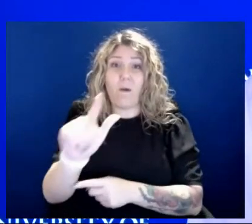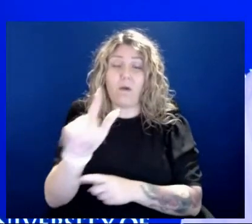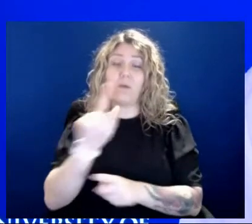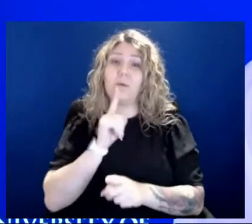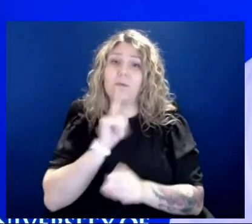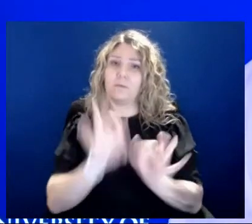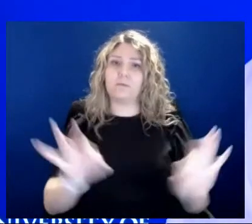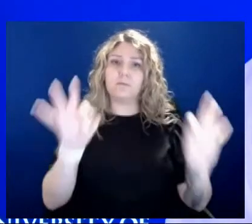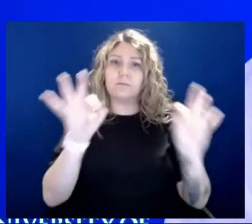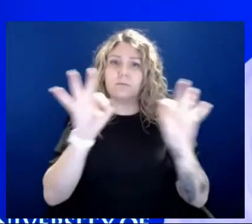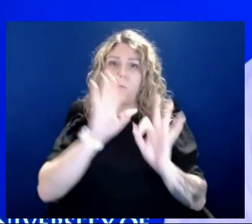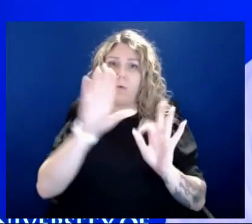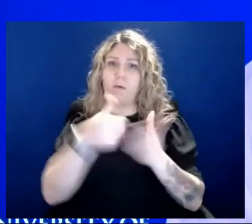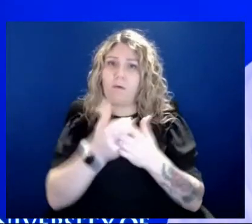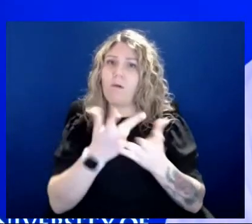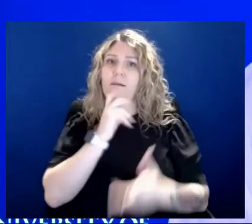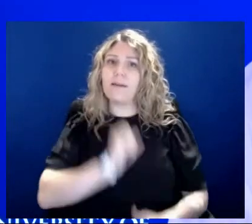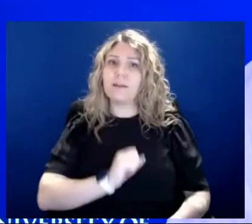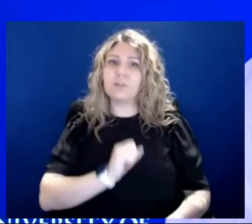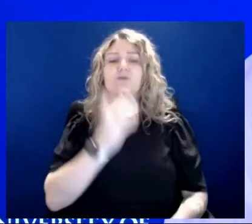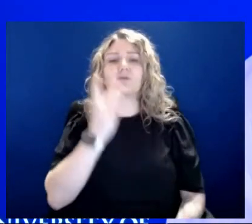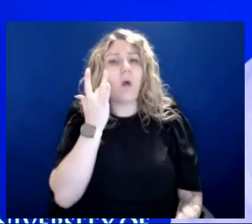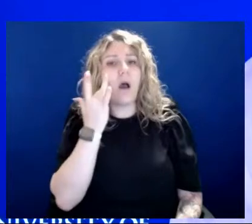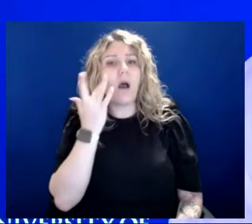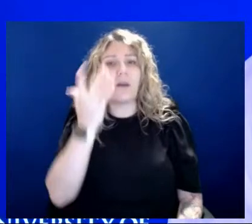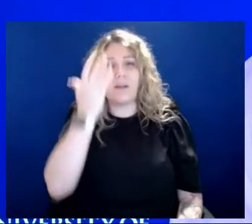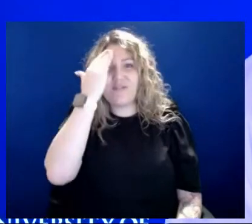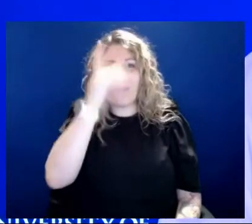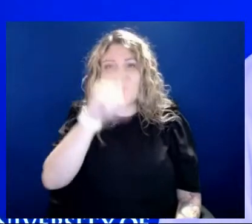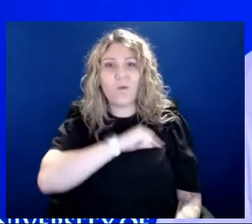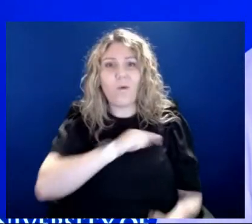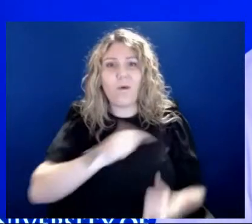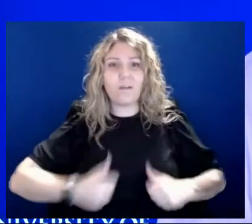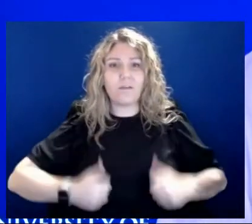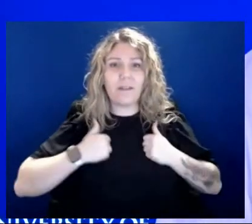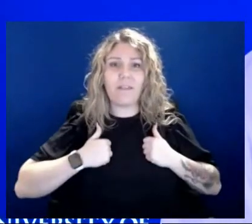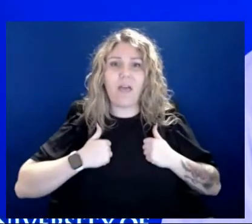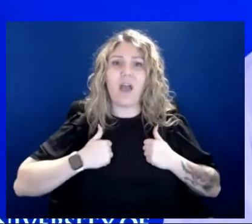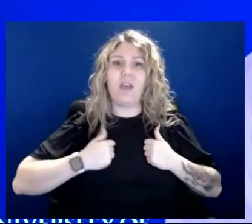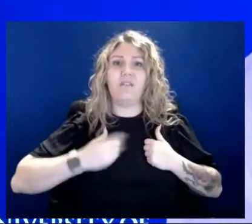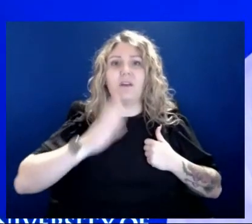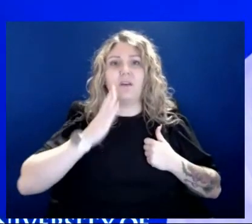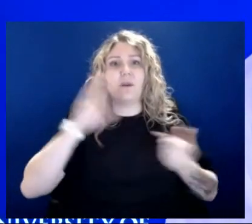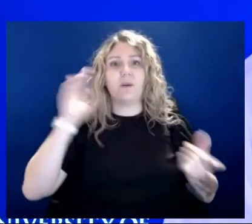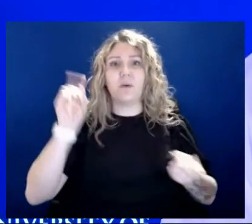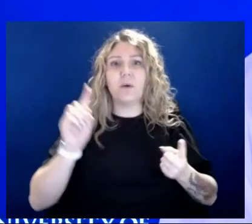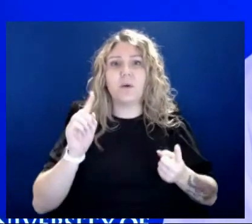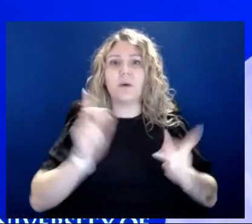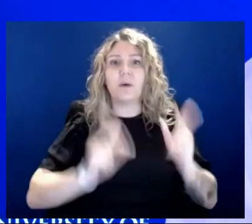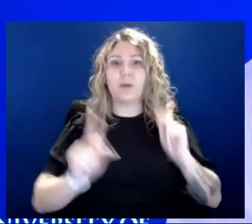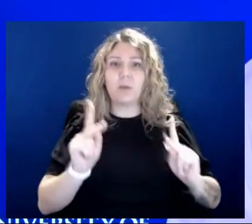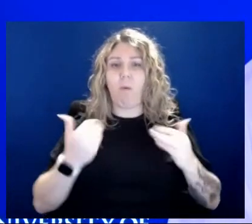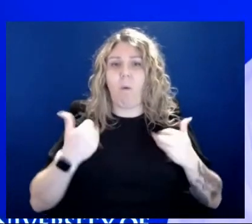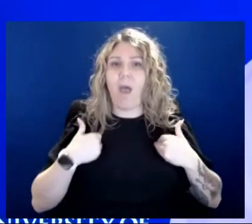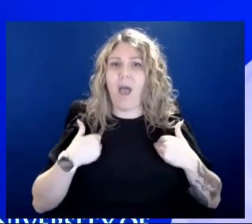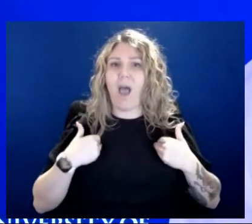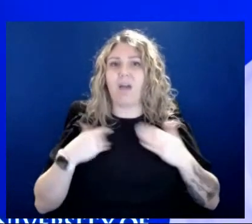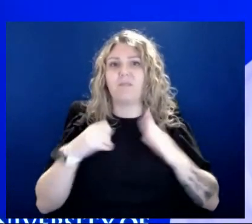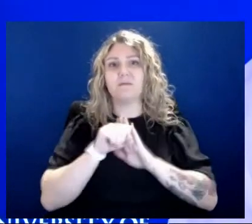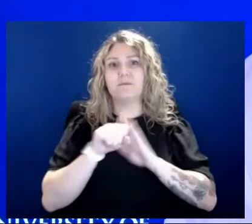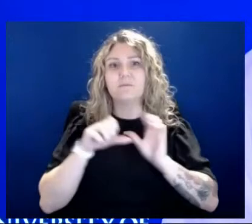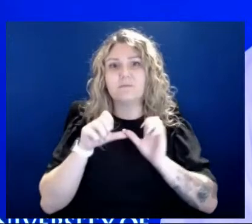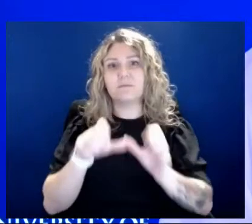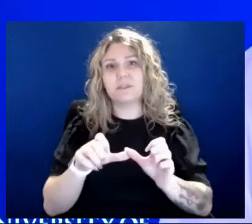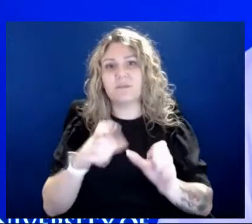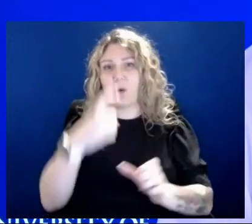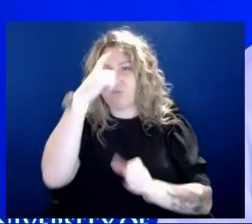of all ages, because we know the quality of life that is brought down with people who have long haul syndrome, whether it's brain fog or shortness of breath